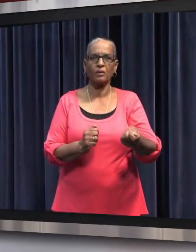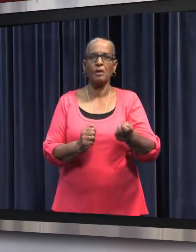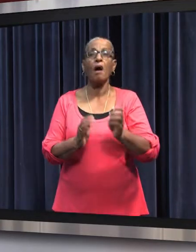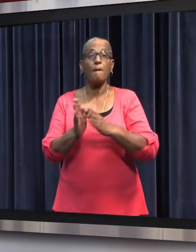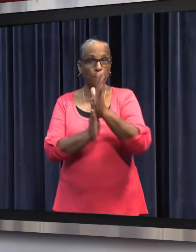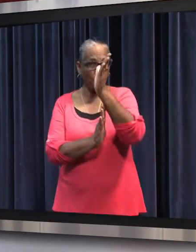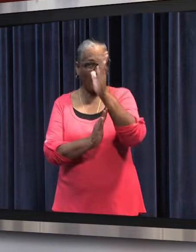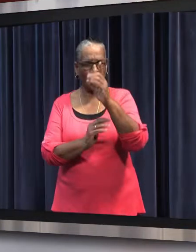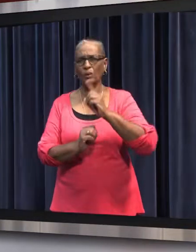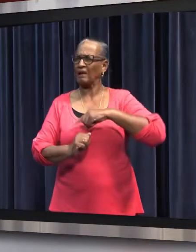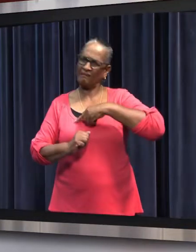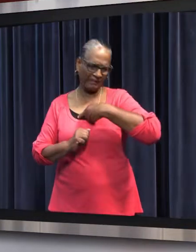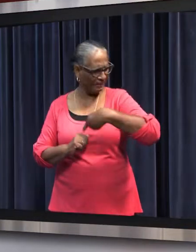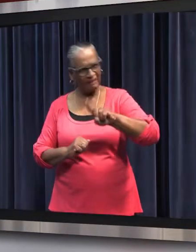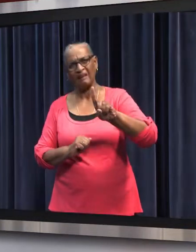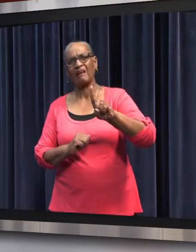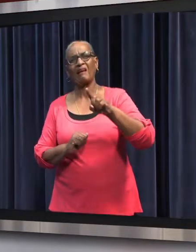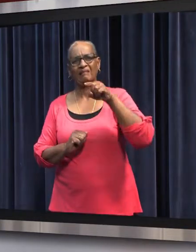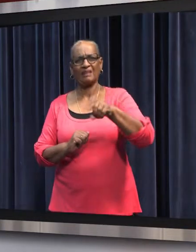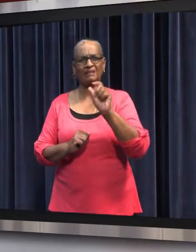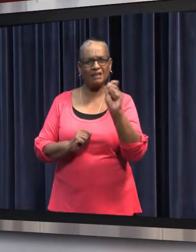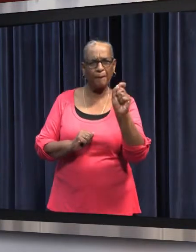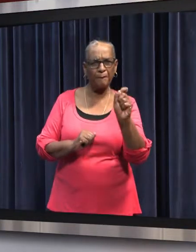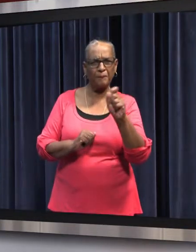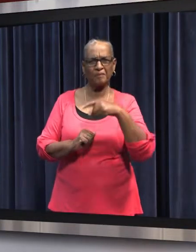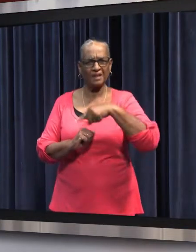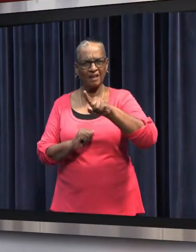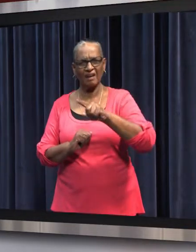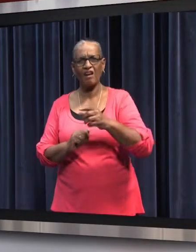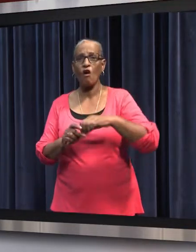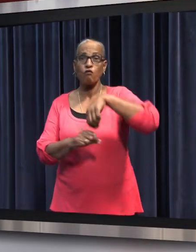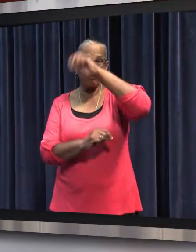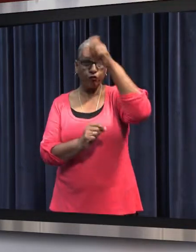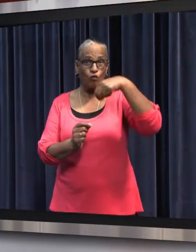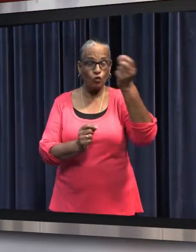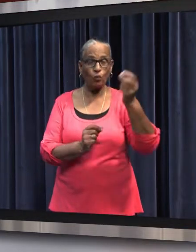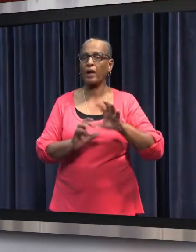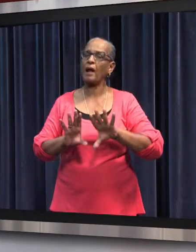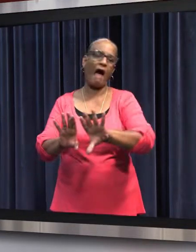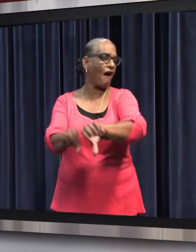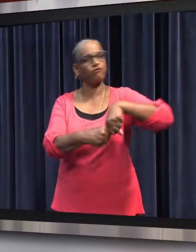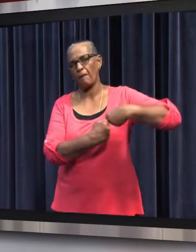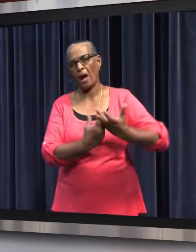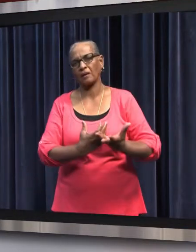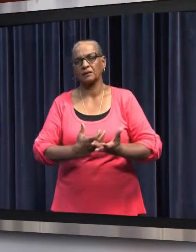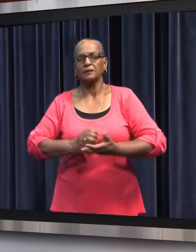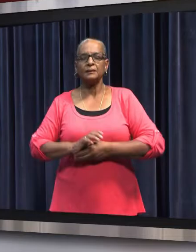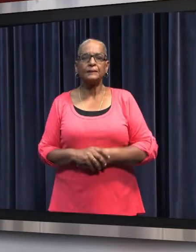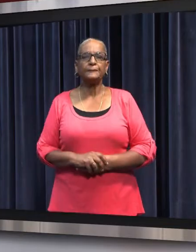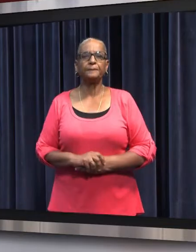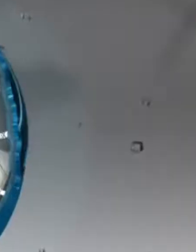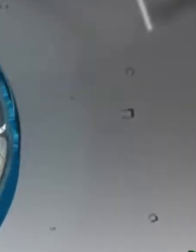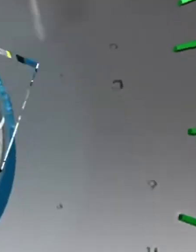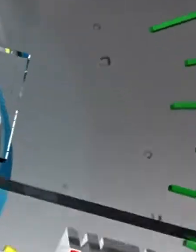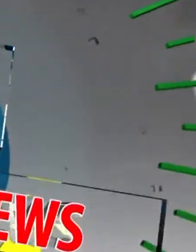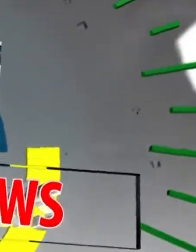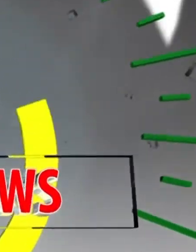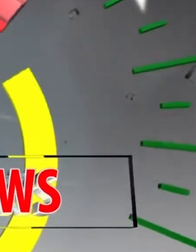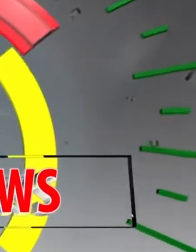sold. After some tips, the fire brigade immediately removed the fireworks off the shelves.